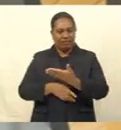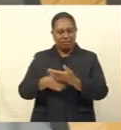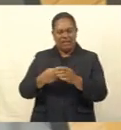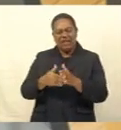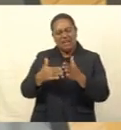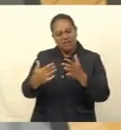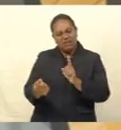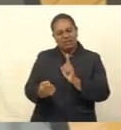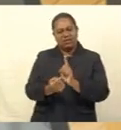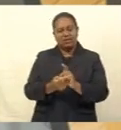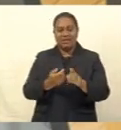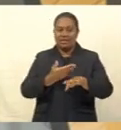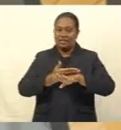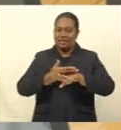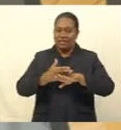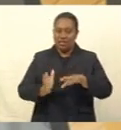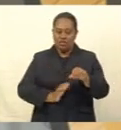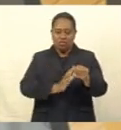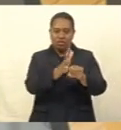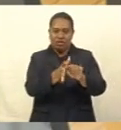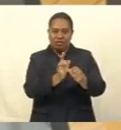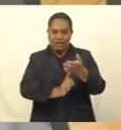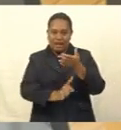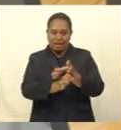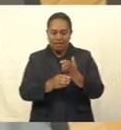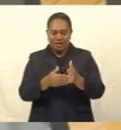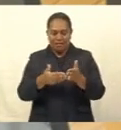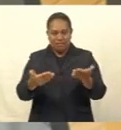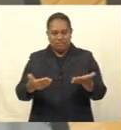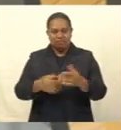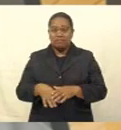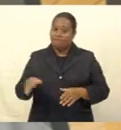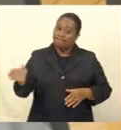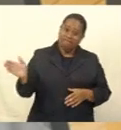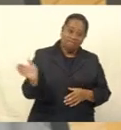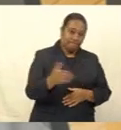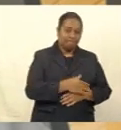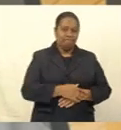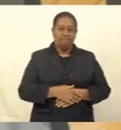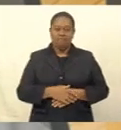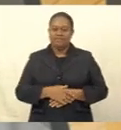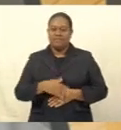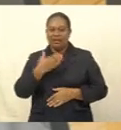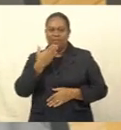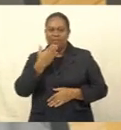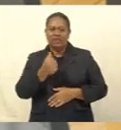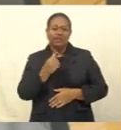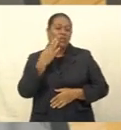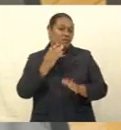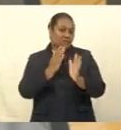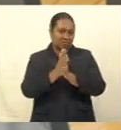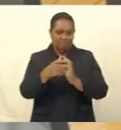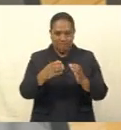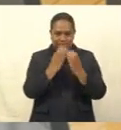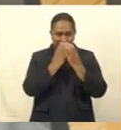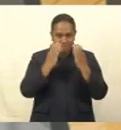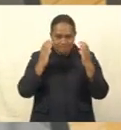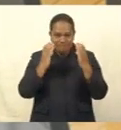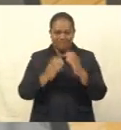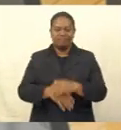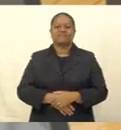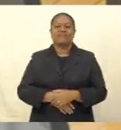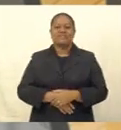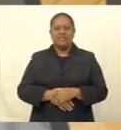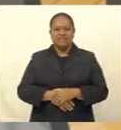few cases of the new variant of COVID-19. To all of you, please wear masks at all times when you're out and about in public.